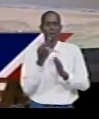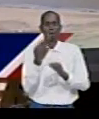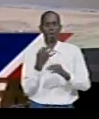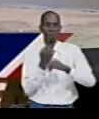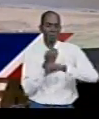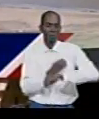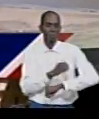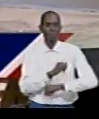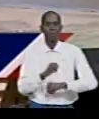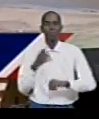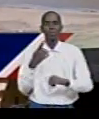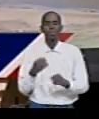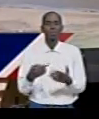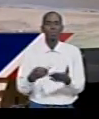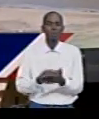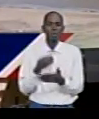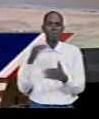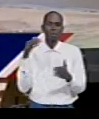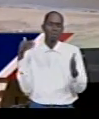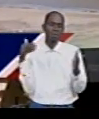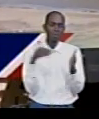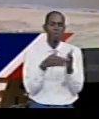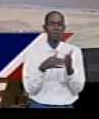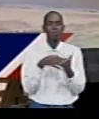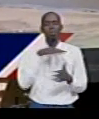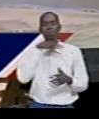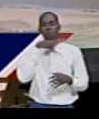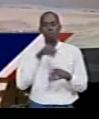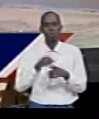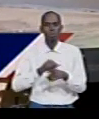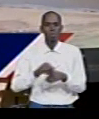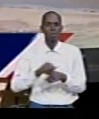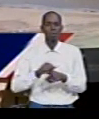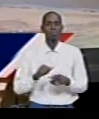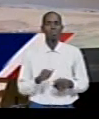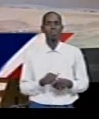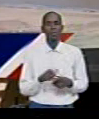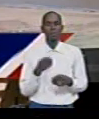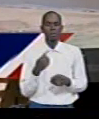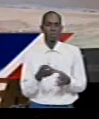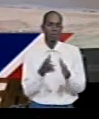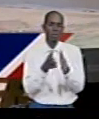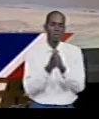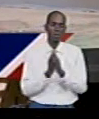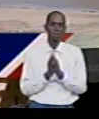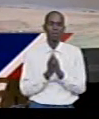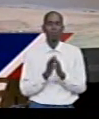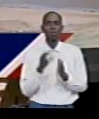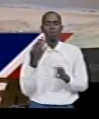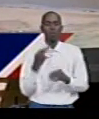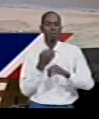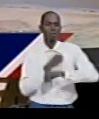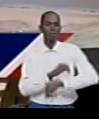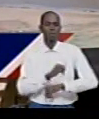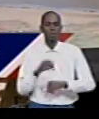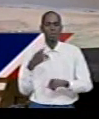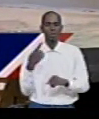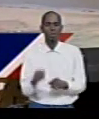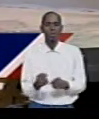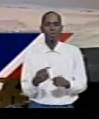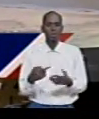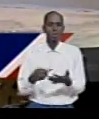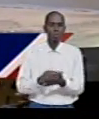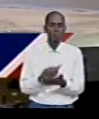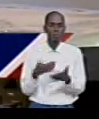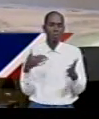the gospel against corruption. The demand of defending the gospel